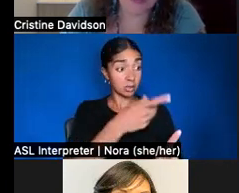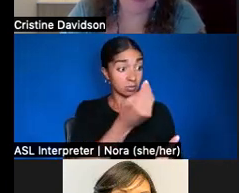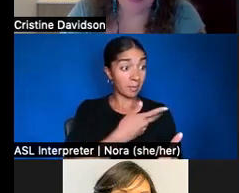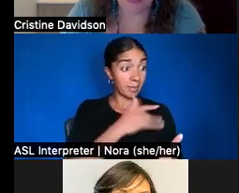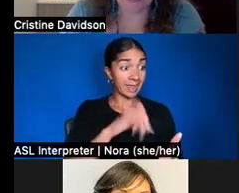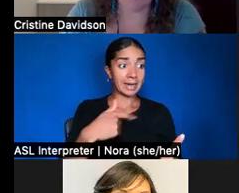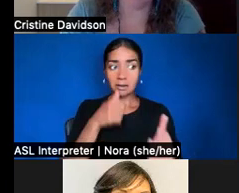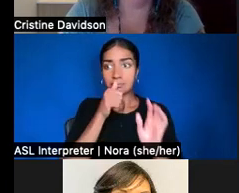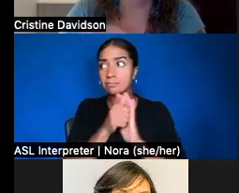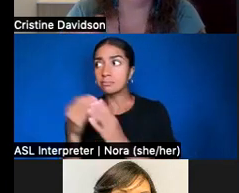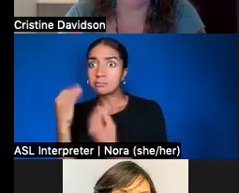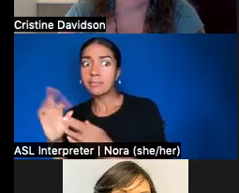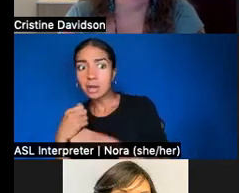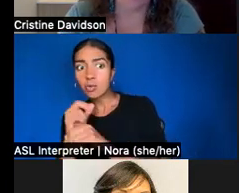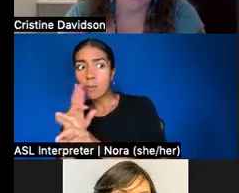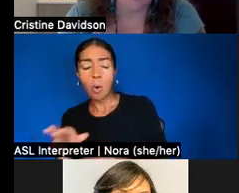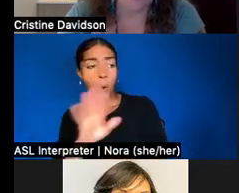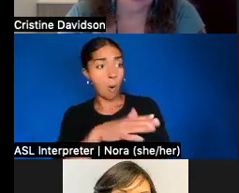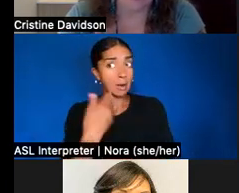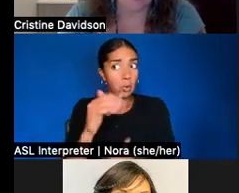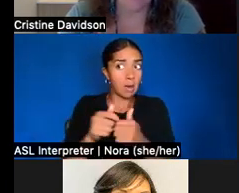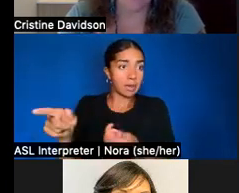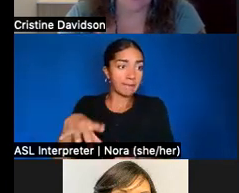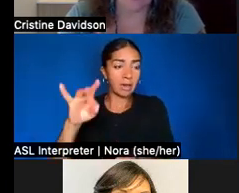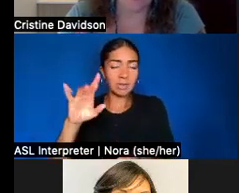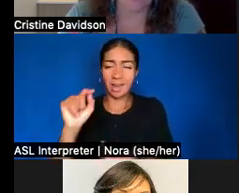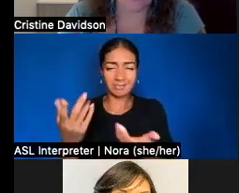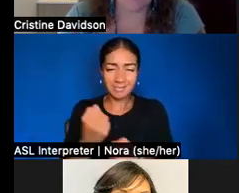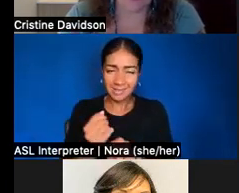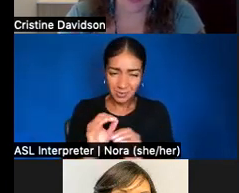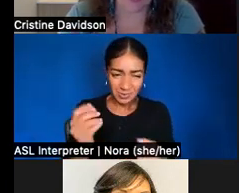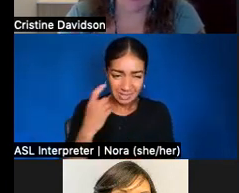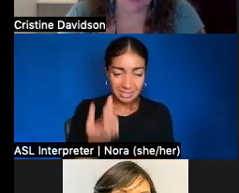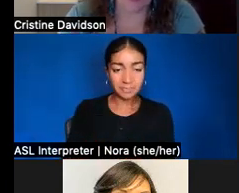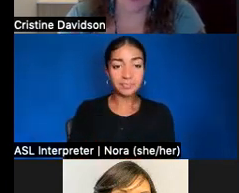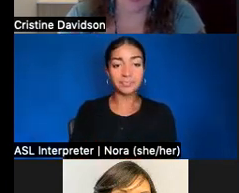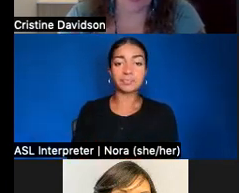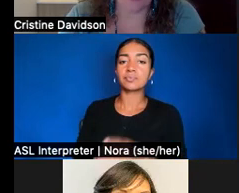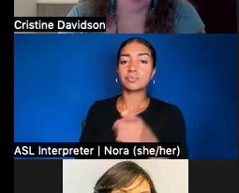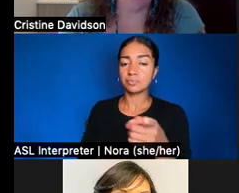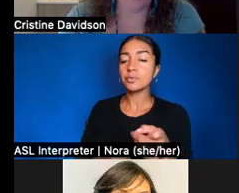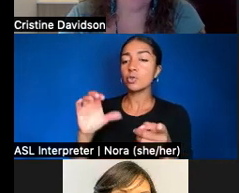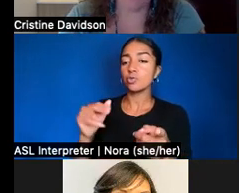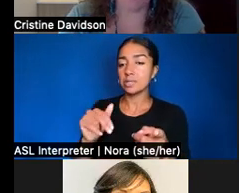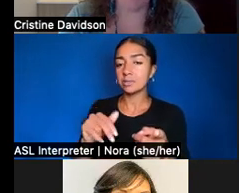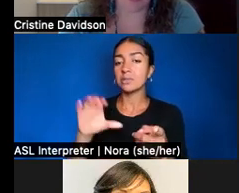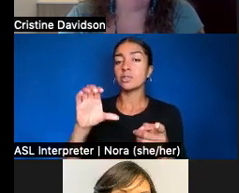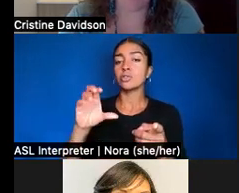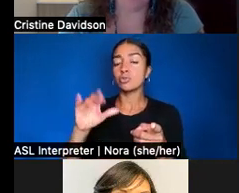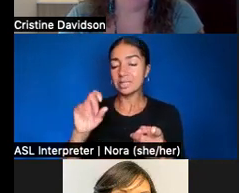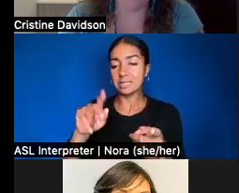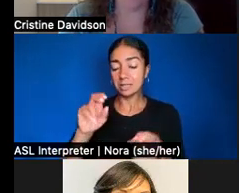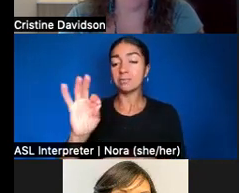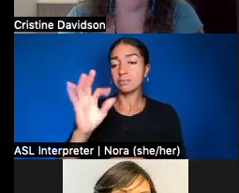Excellent. Thank you for that, Stephanie. Yeah, so what Stephanie's talking about is really helping to support